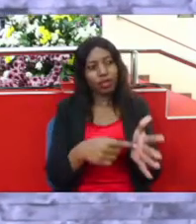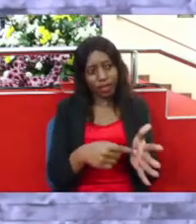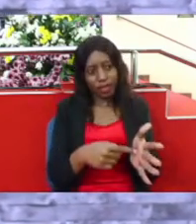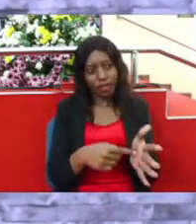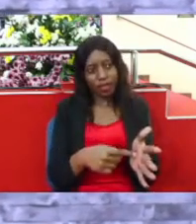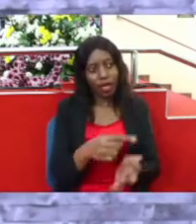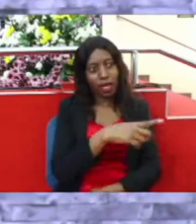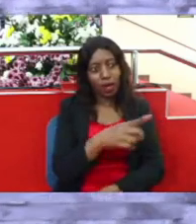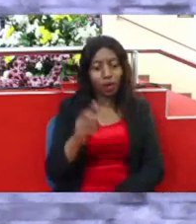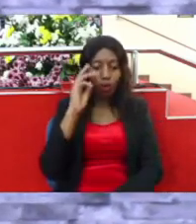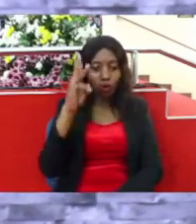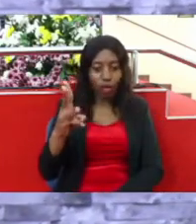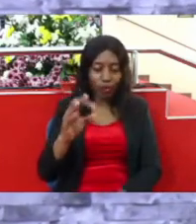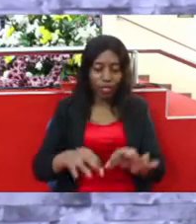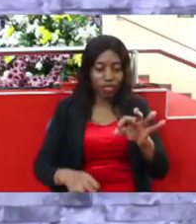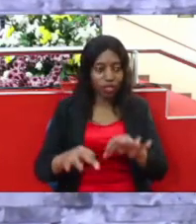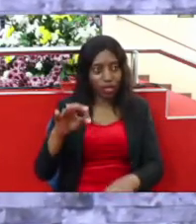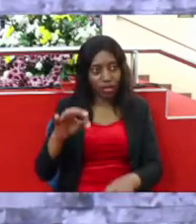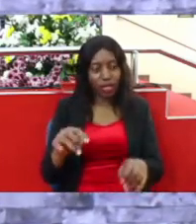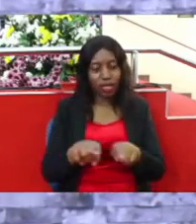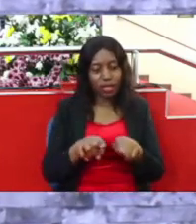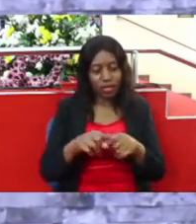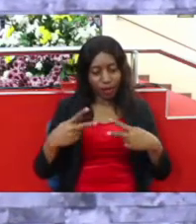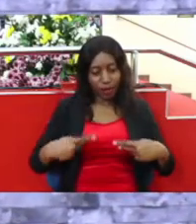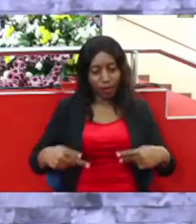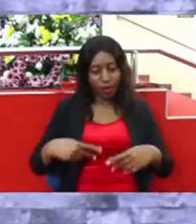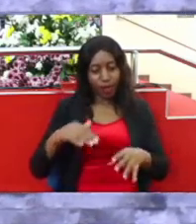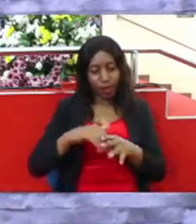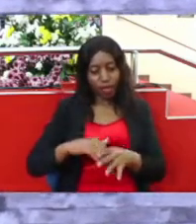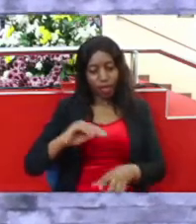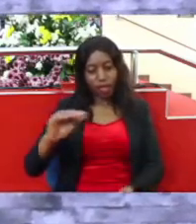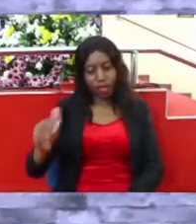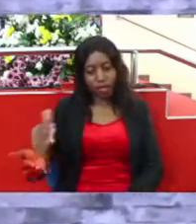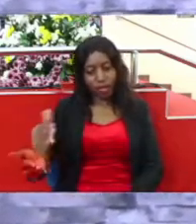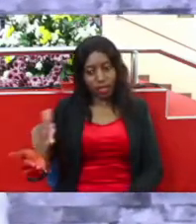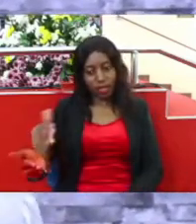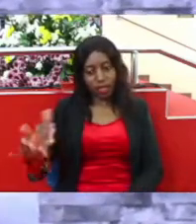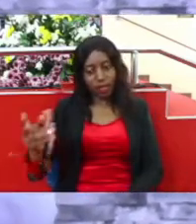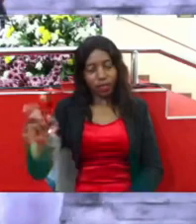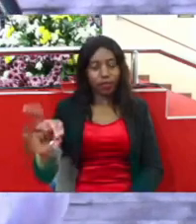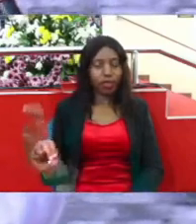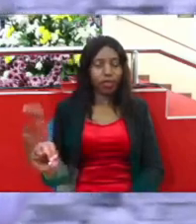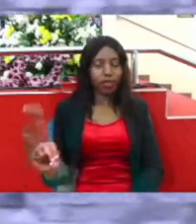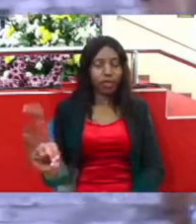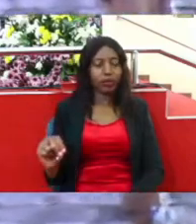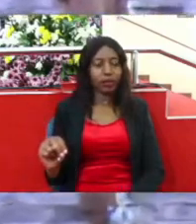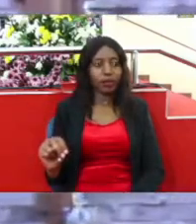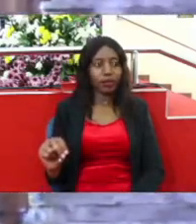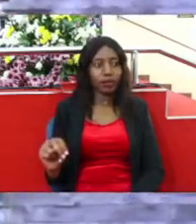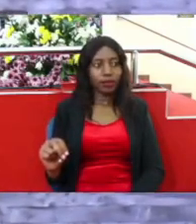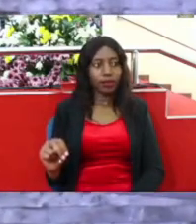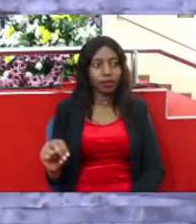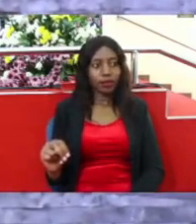They believed a lesser person. Walihubiriwa na mtu ambaye alikuwa ni wa chini zaidi. They turned to the Lord. Lakini wakamgeukia Bwana. I am greater